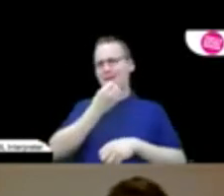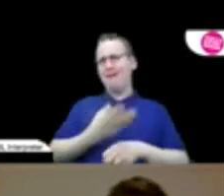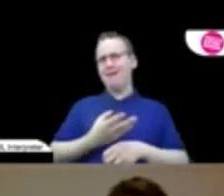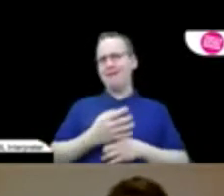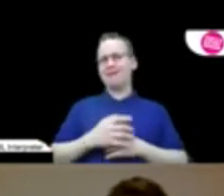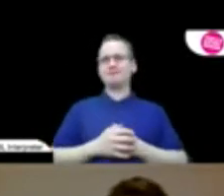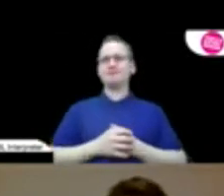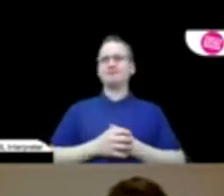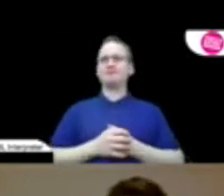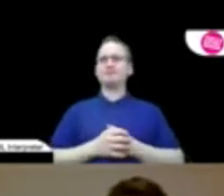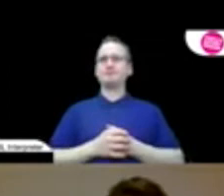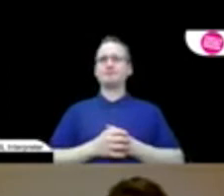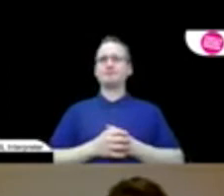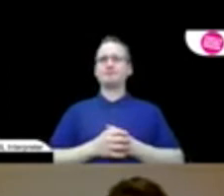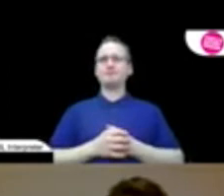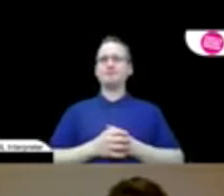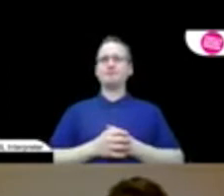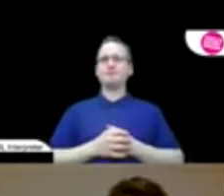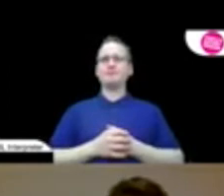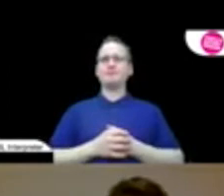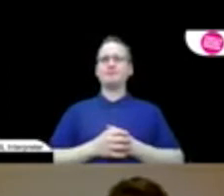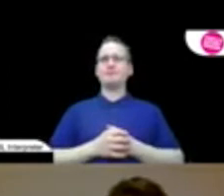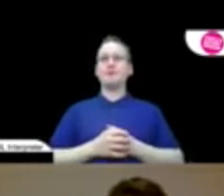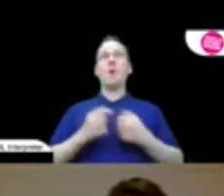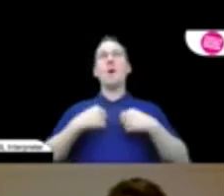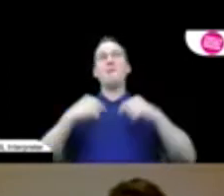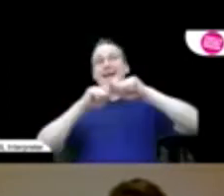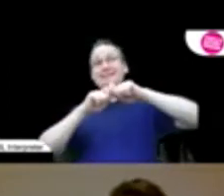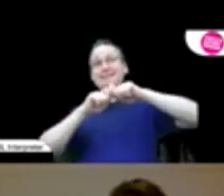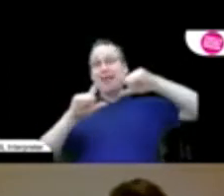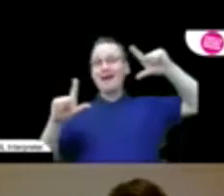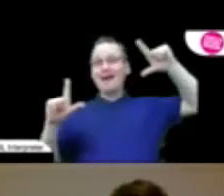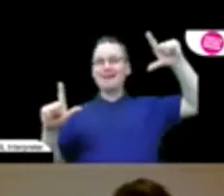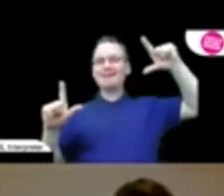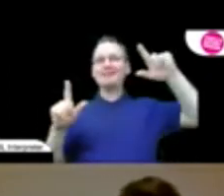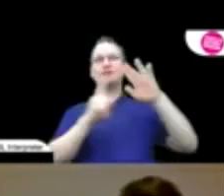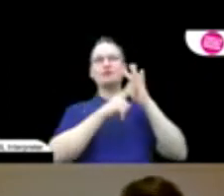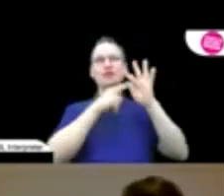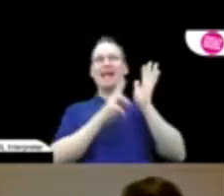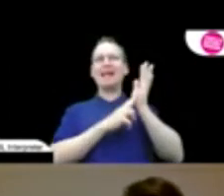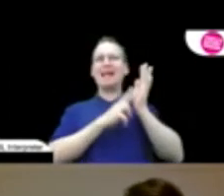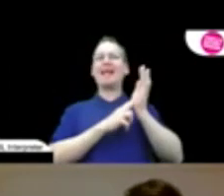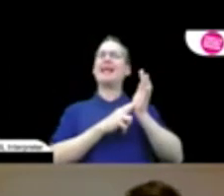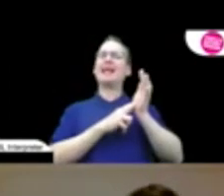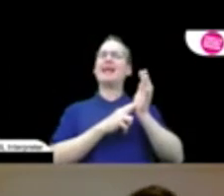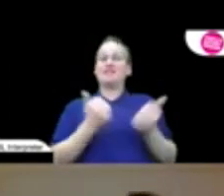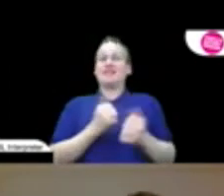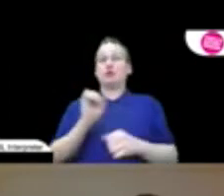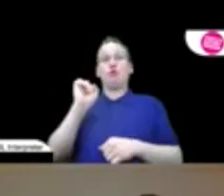On my slide, as Jenny has just finished hers,